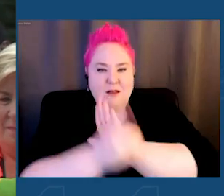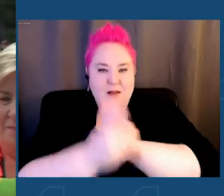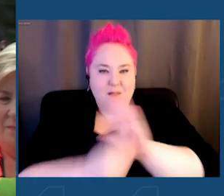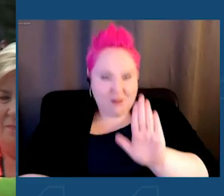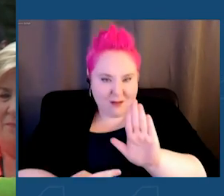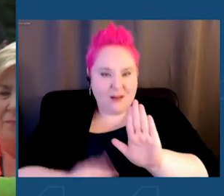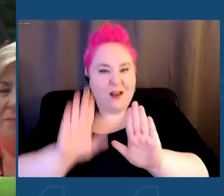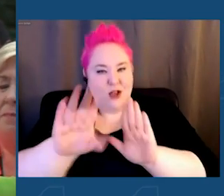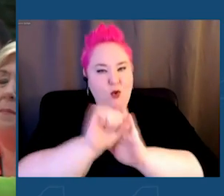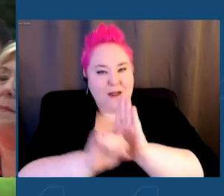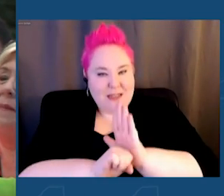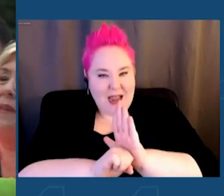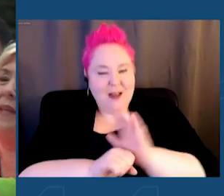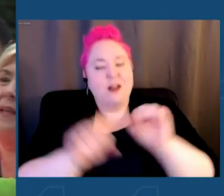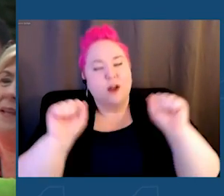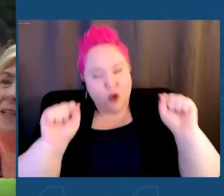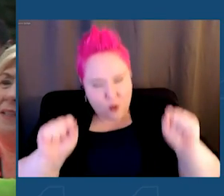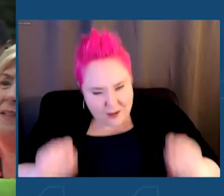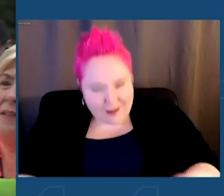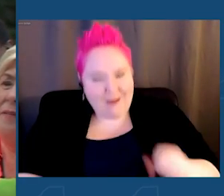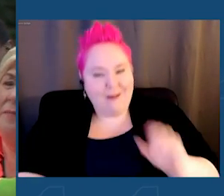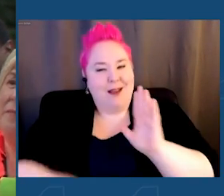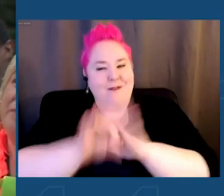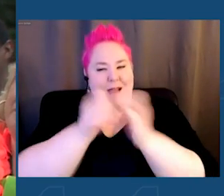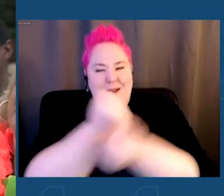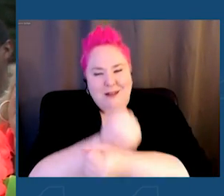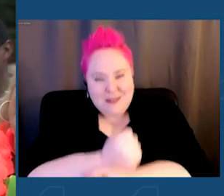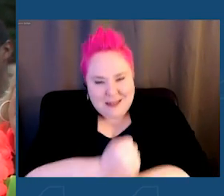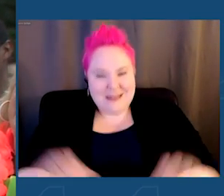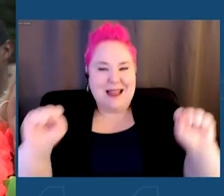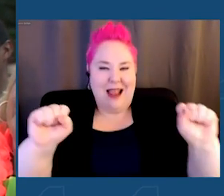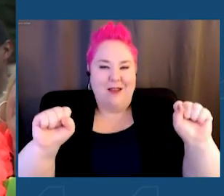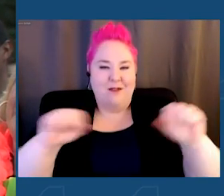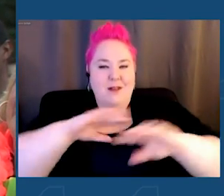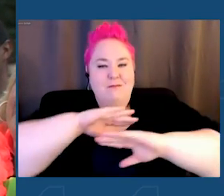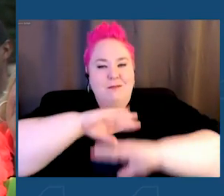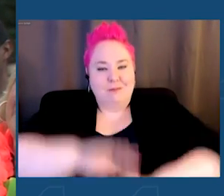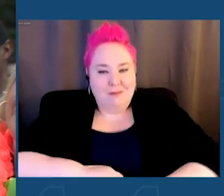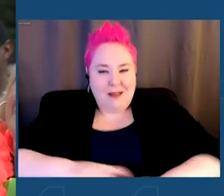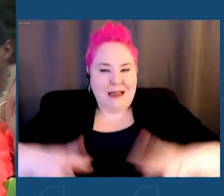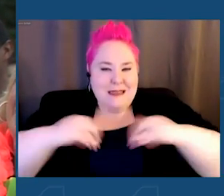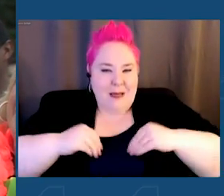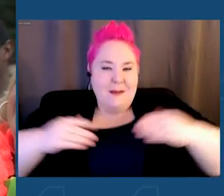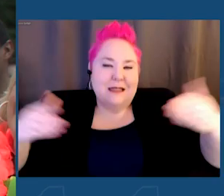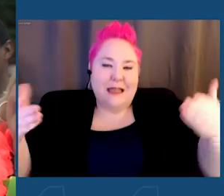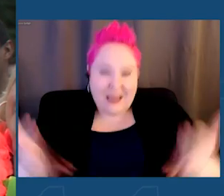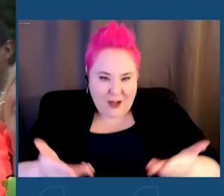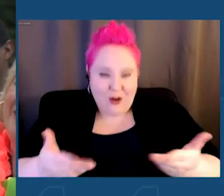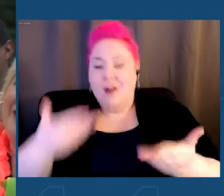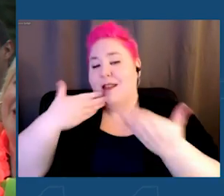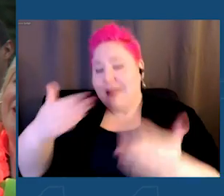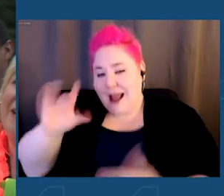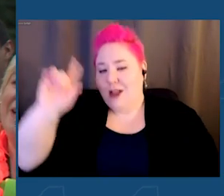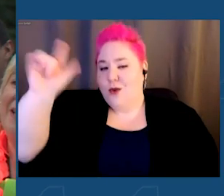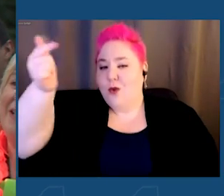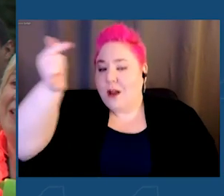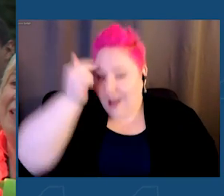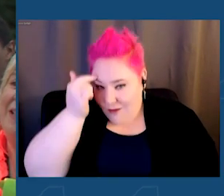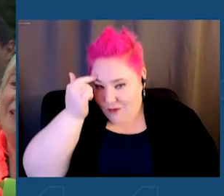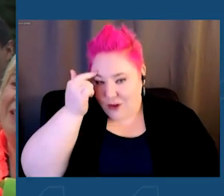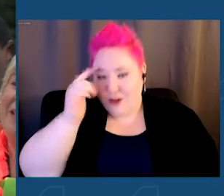state, you can find a safe haven here. Thank you, Governor, for your